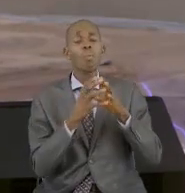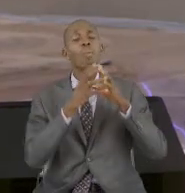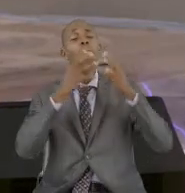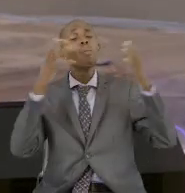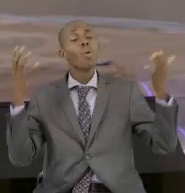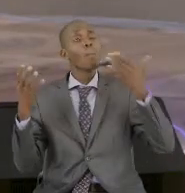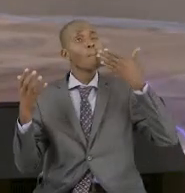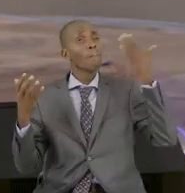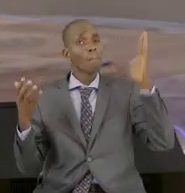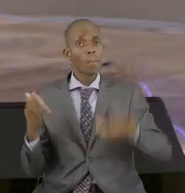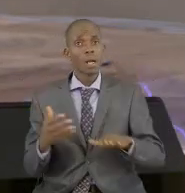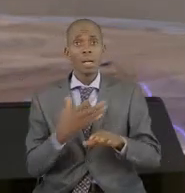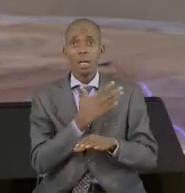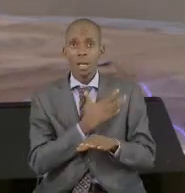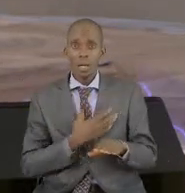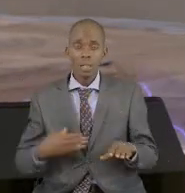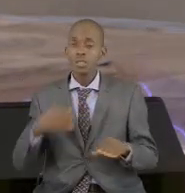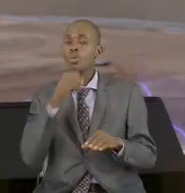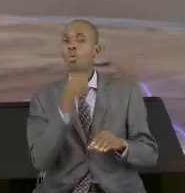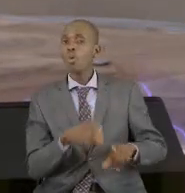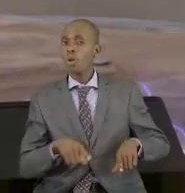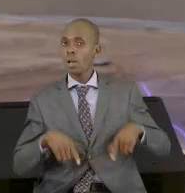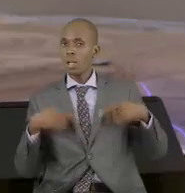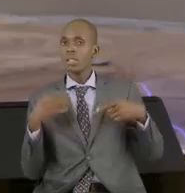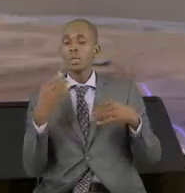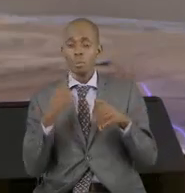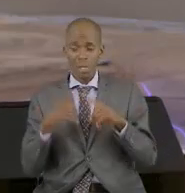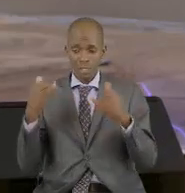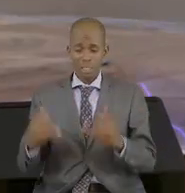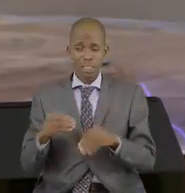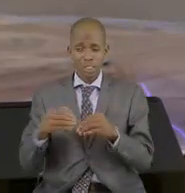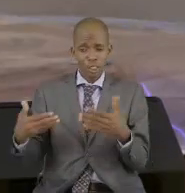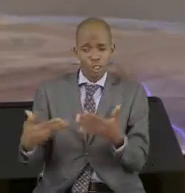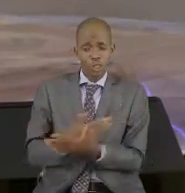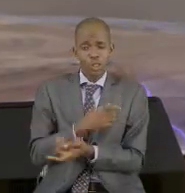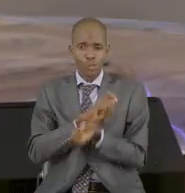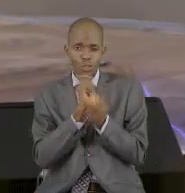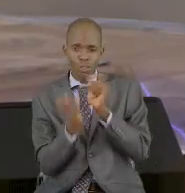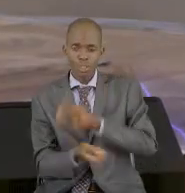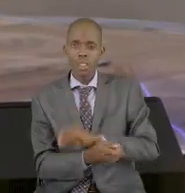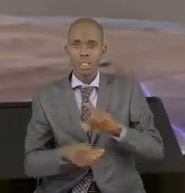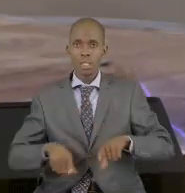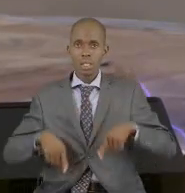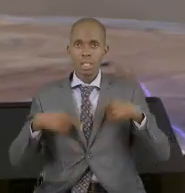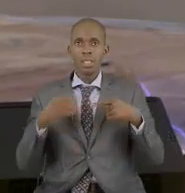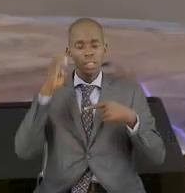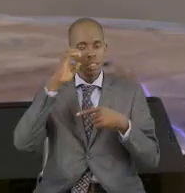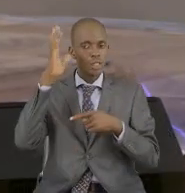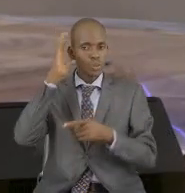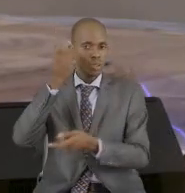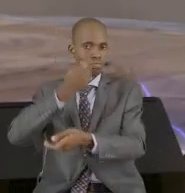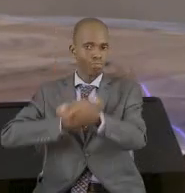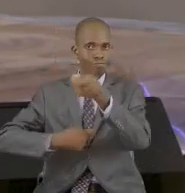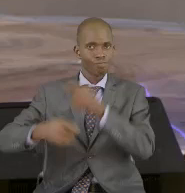he could, in the new life, in the converted life, in the regenerated life, it would reverse every